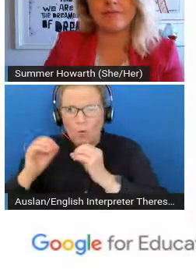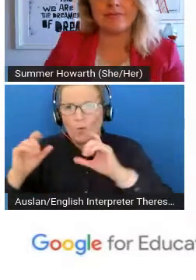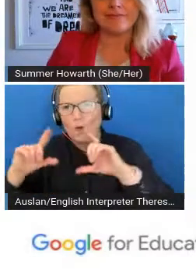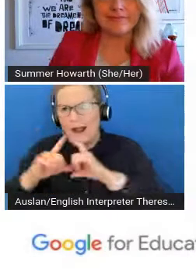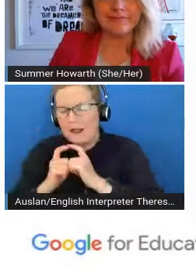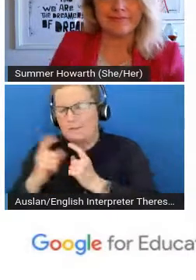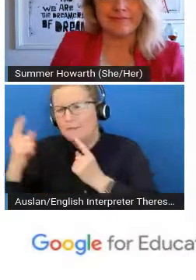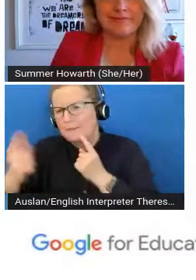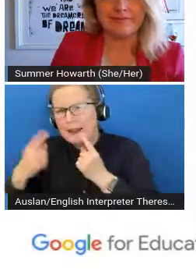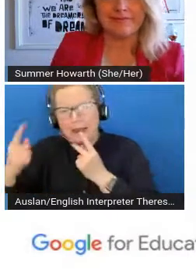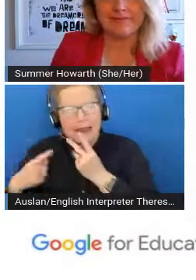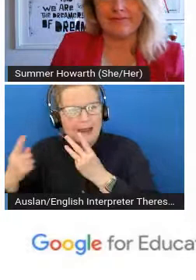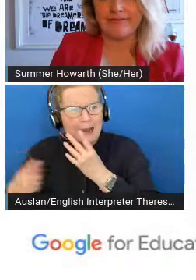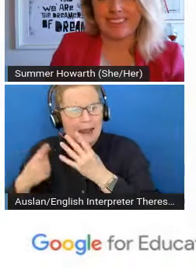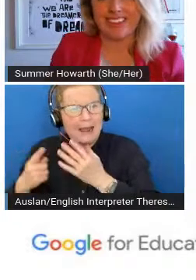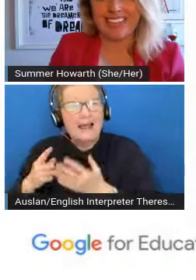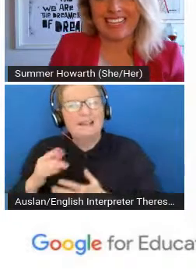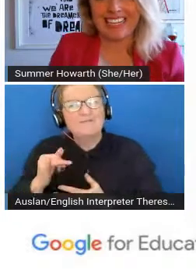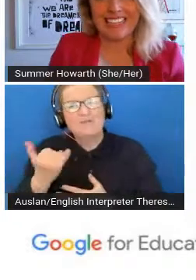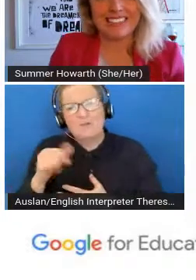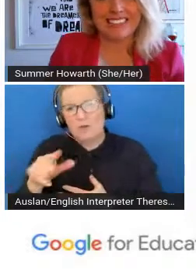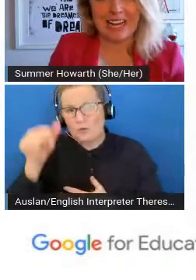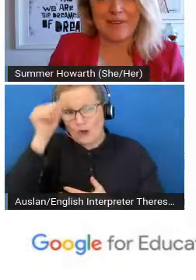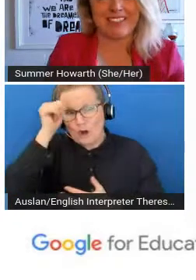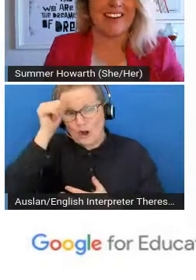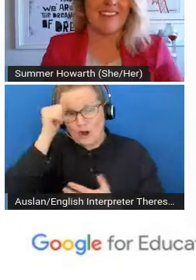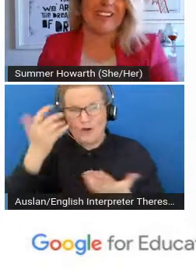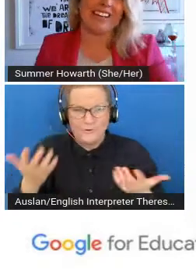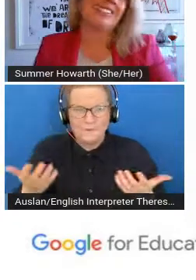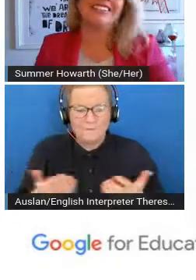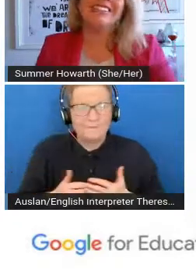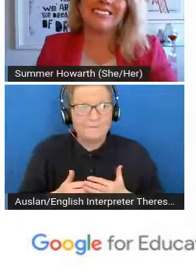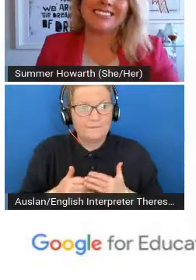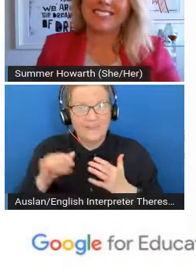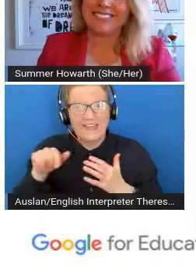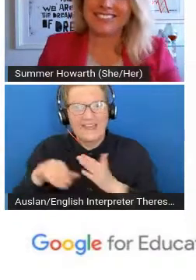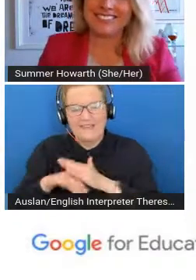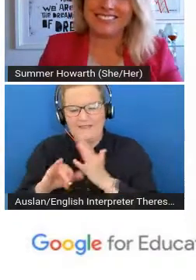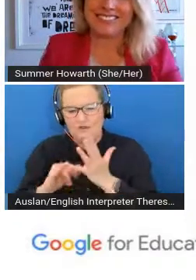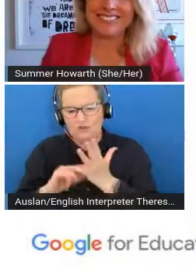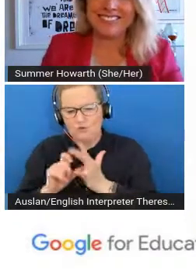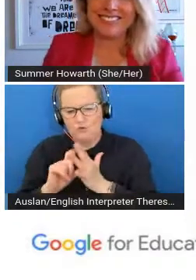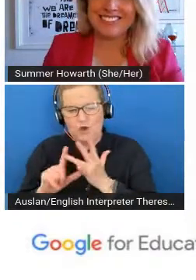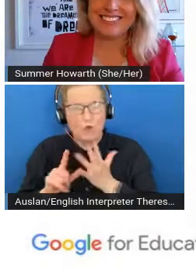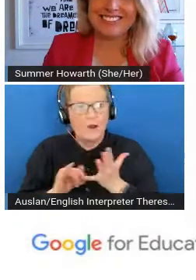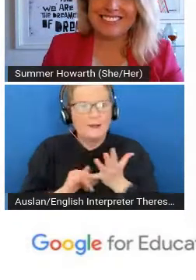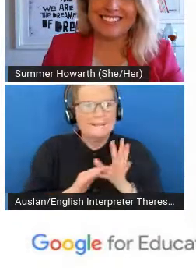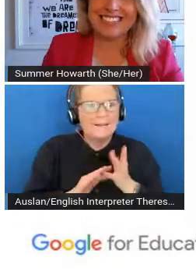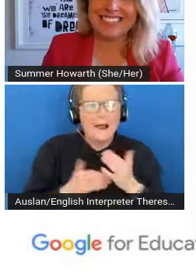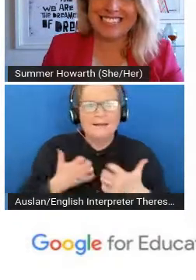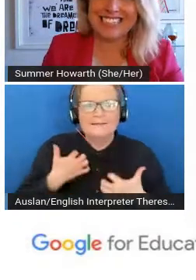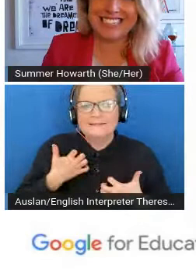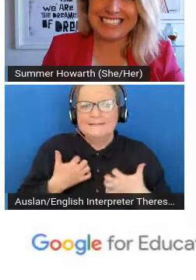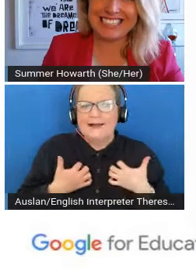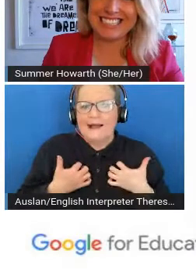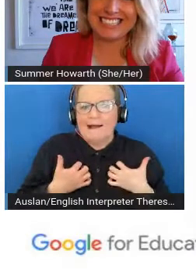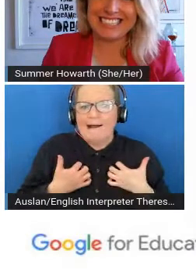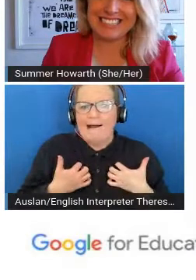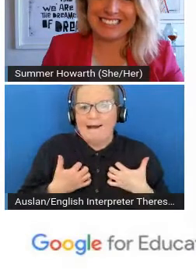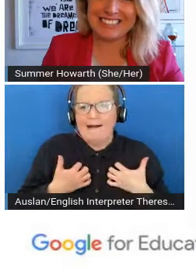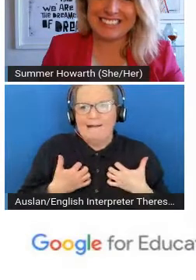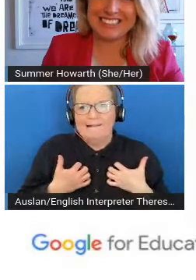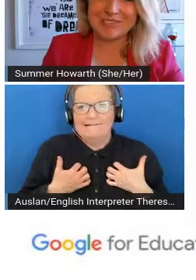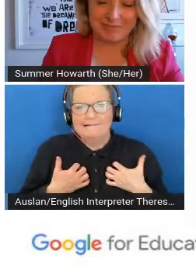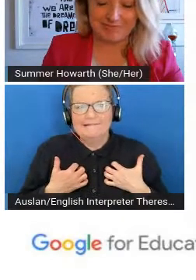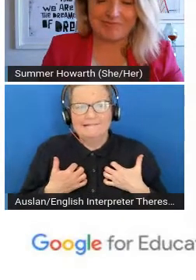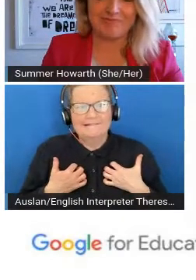a lot of you know. Data Studio. I'm excited for that. I am too. Steve, we're very lucky to